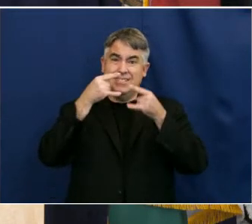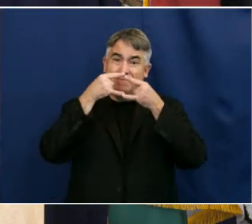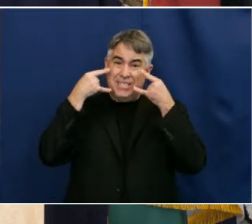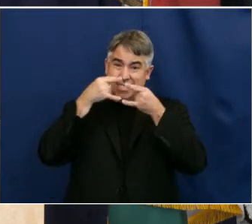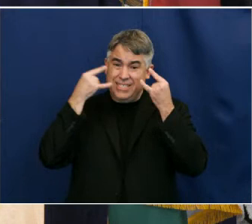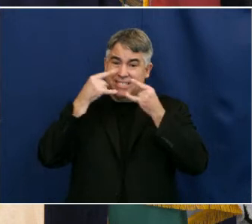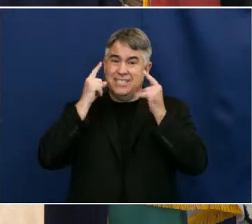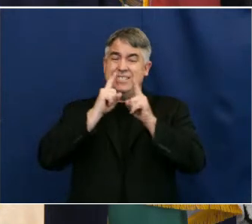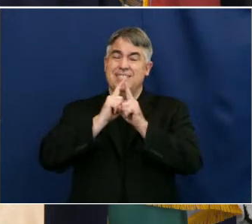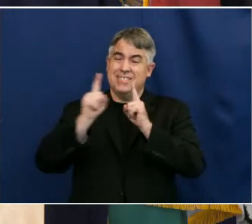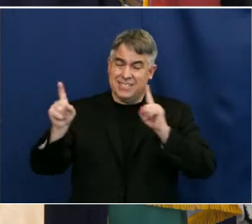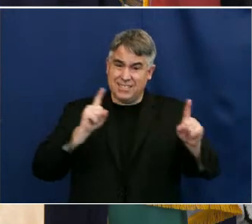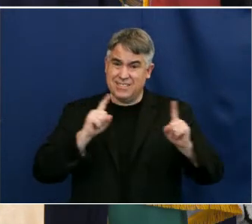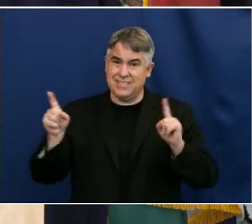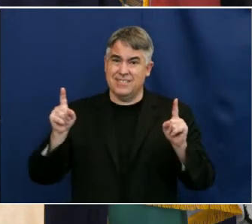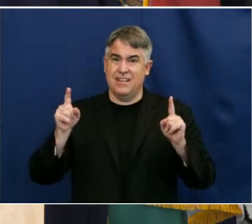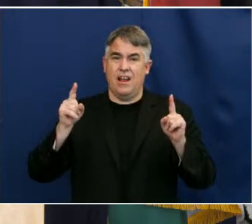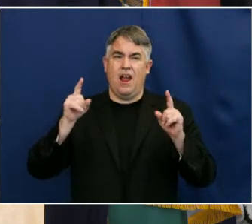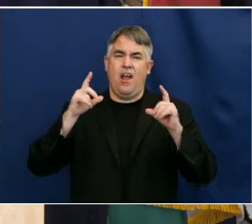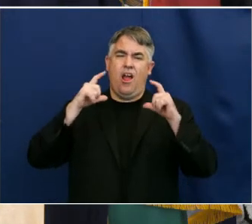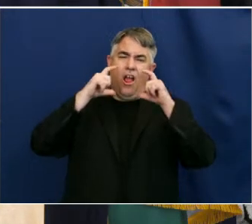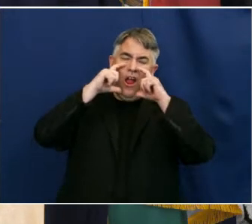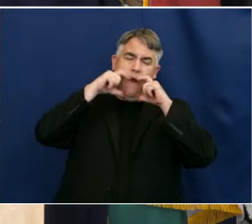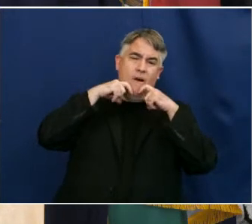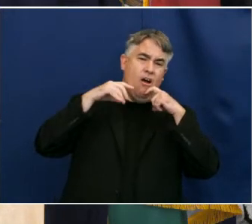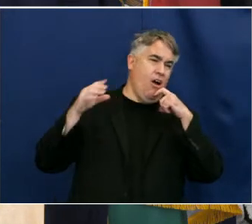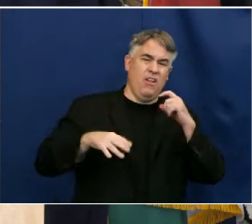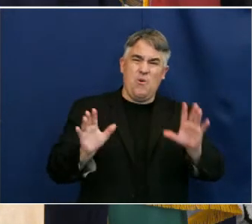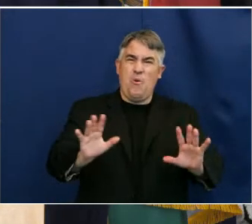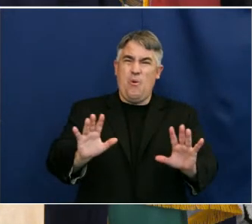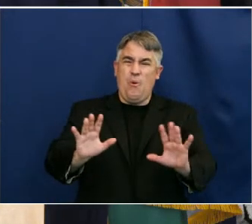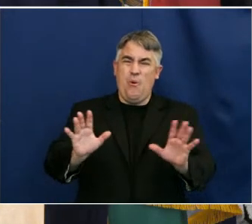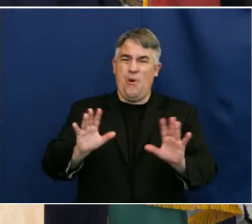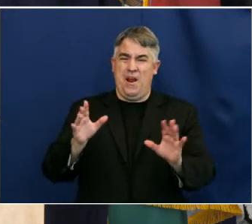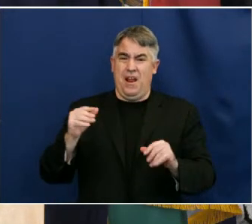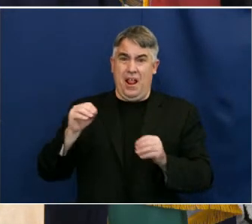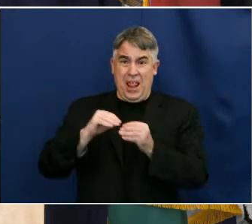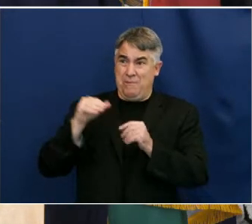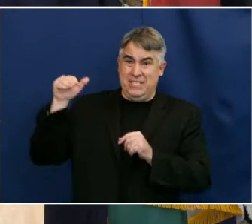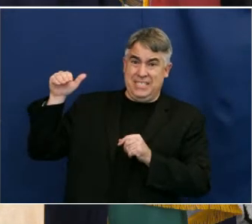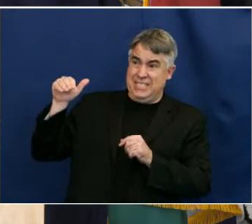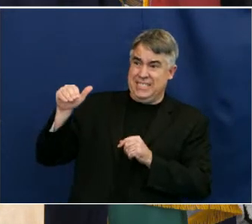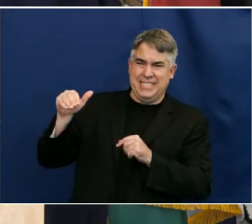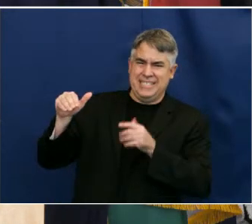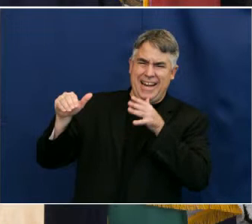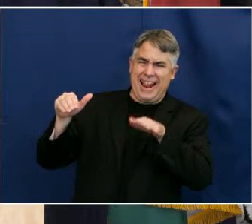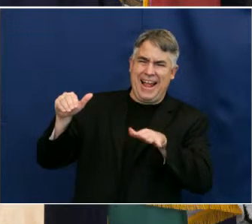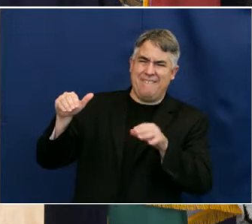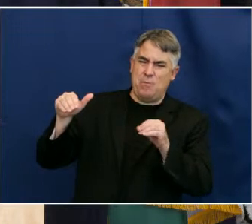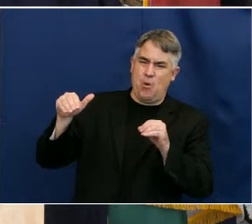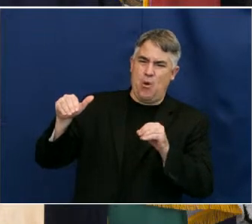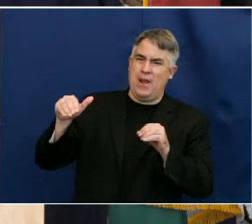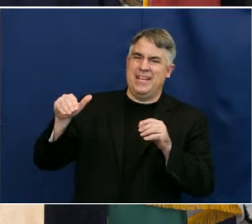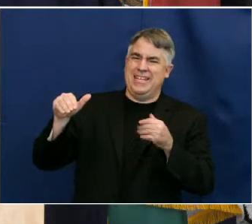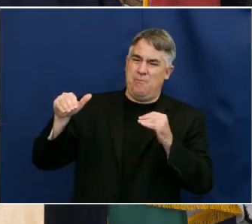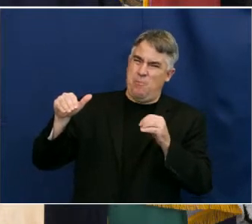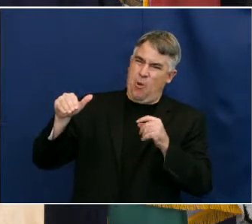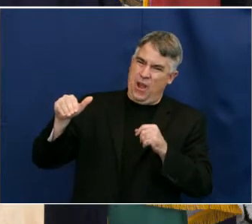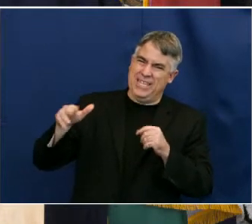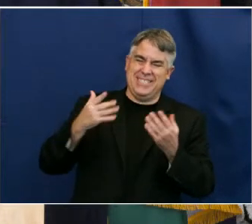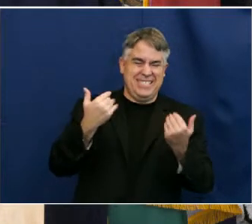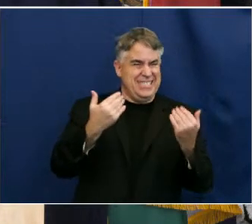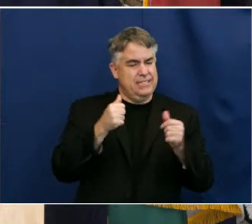I think that's one of the things we want to make sure we remind everyone. We want to continue wearing our masks, continue practicing physical distancing, avoiding large